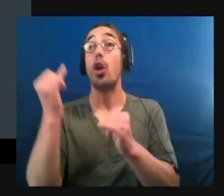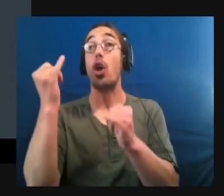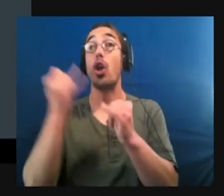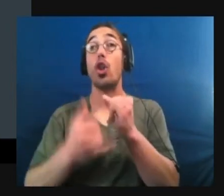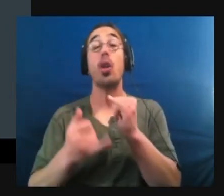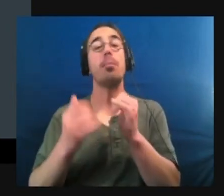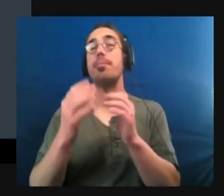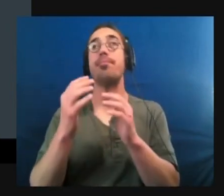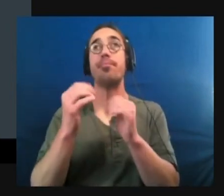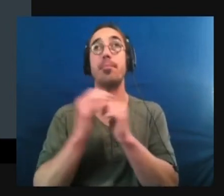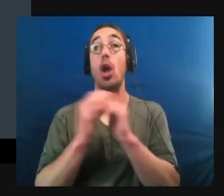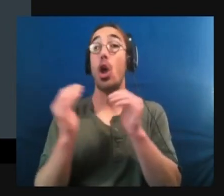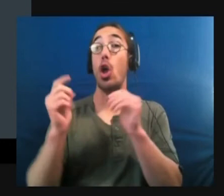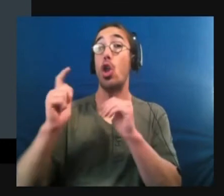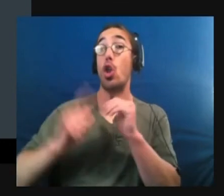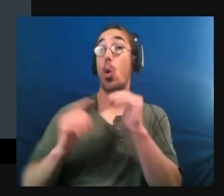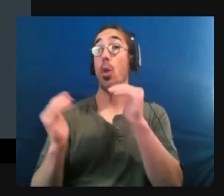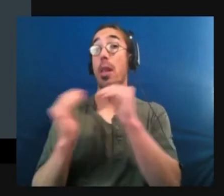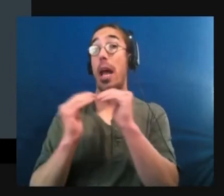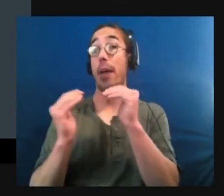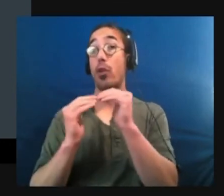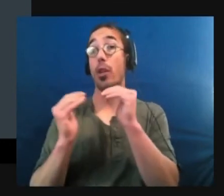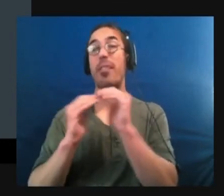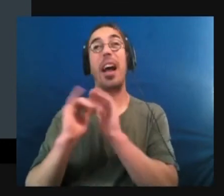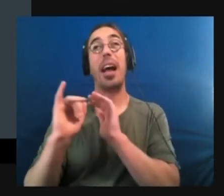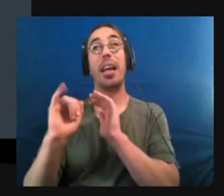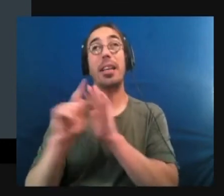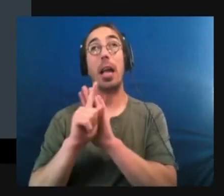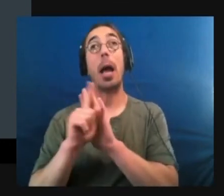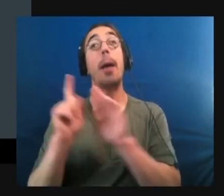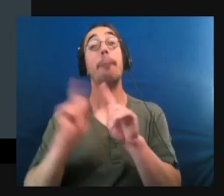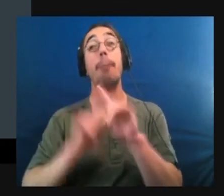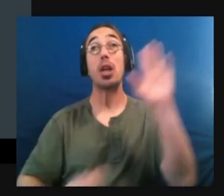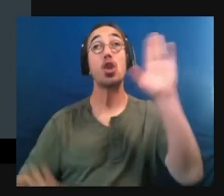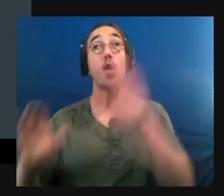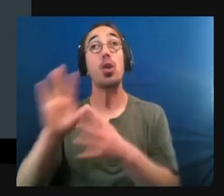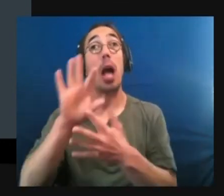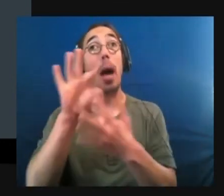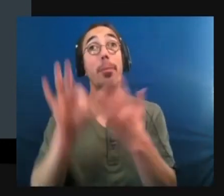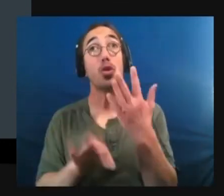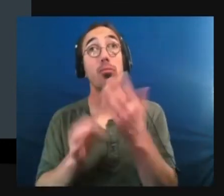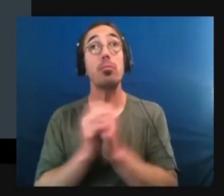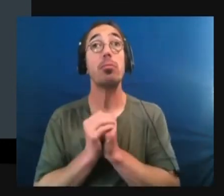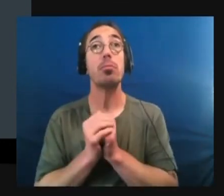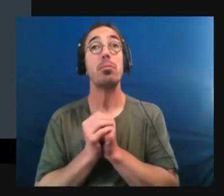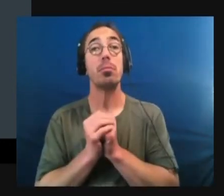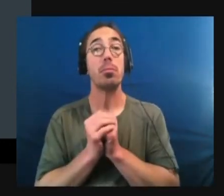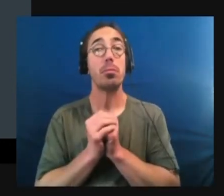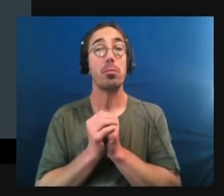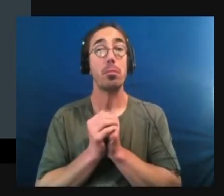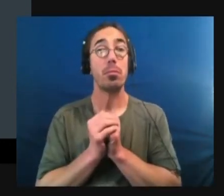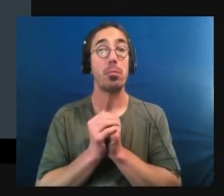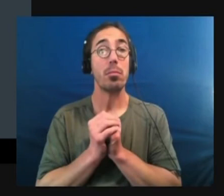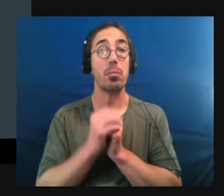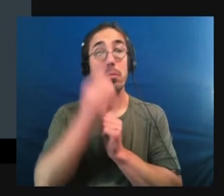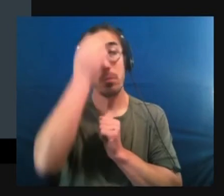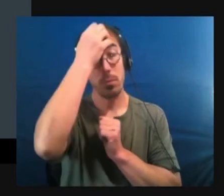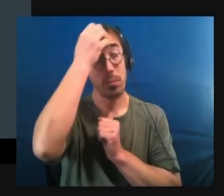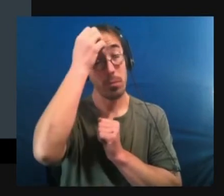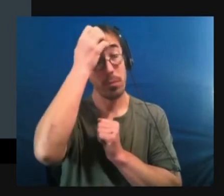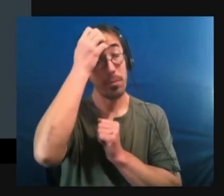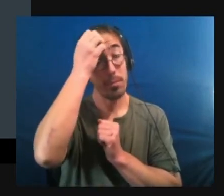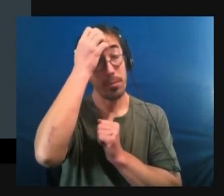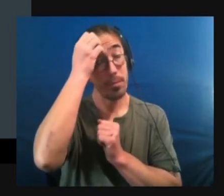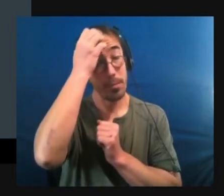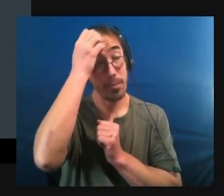to an identity, but exploring the options. You're supposed to be there too. These words that